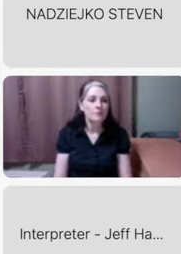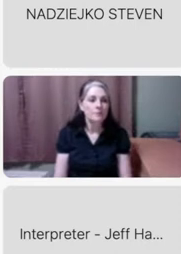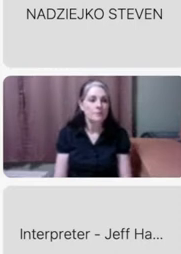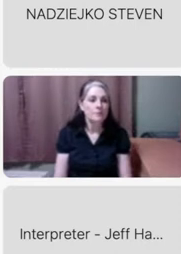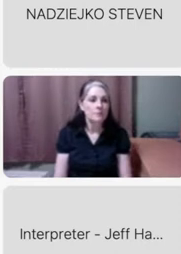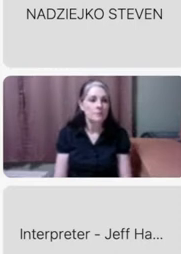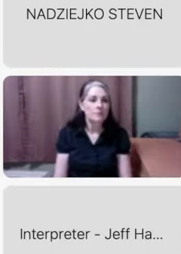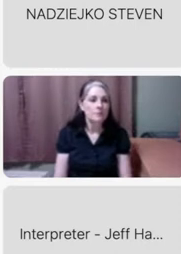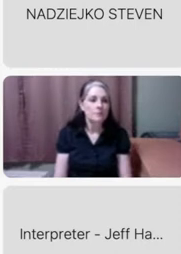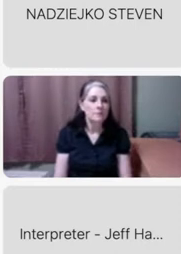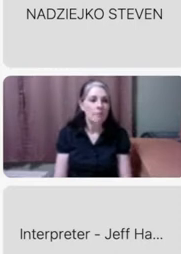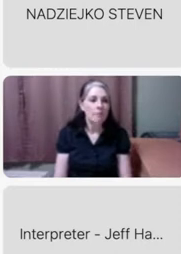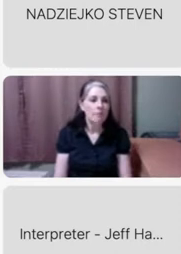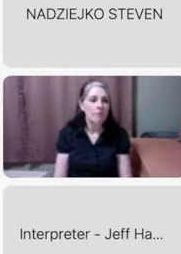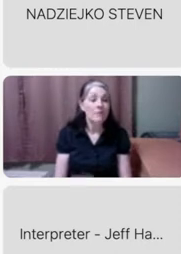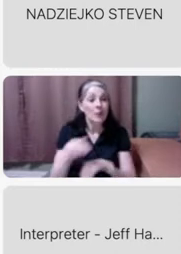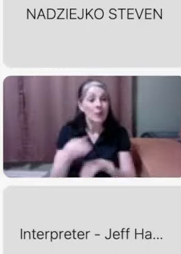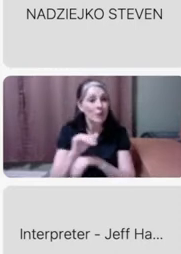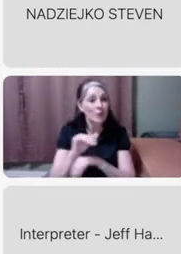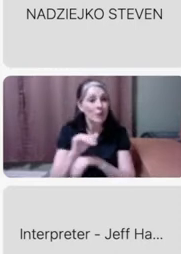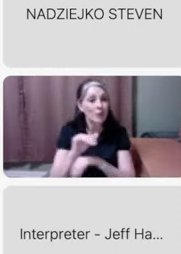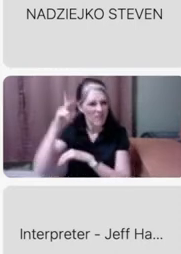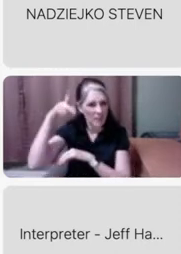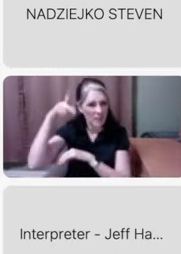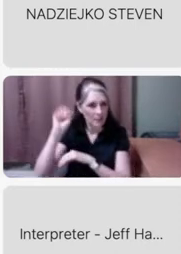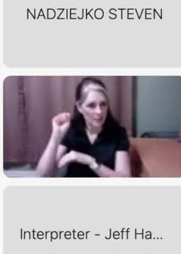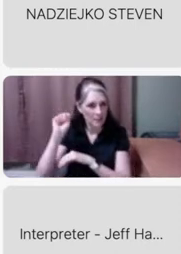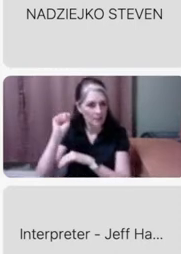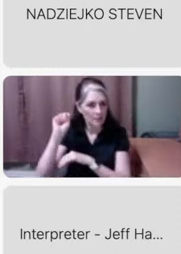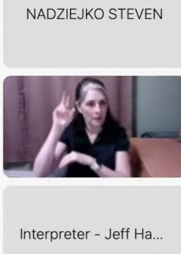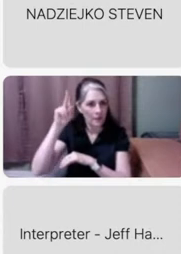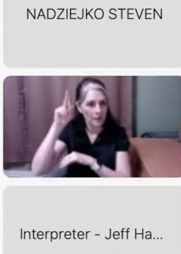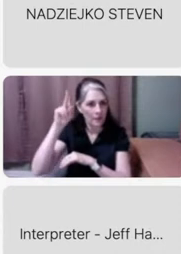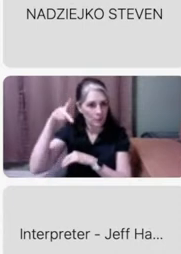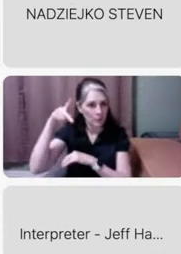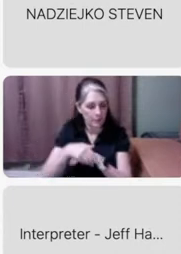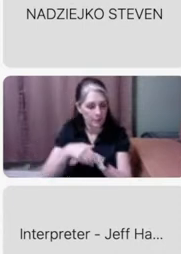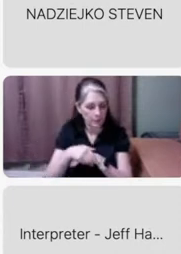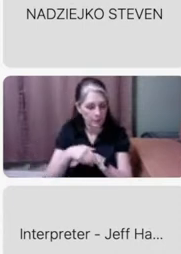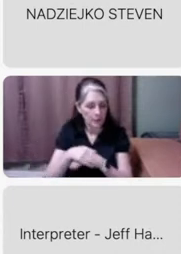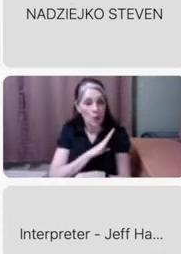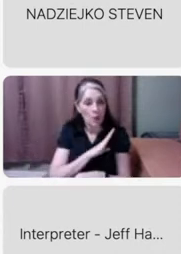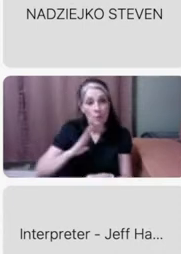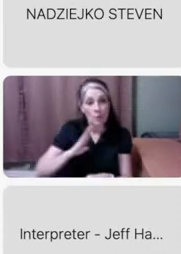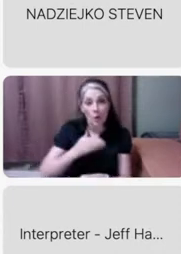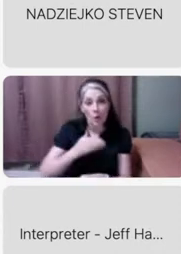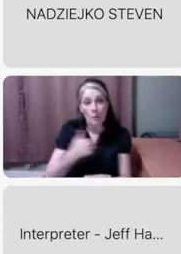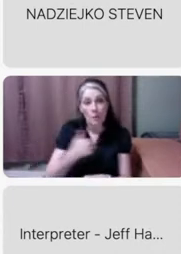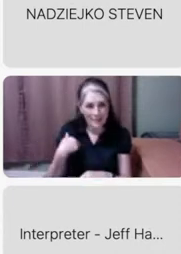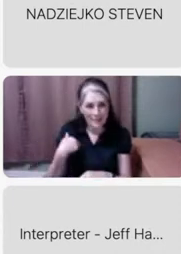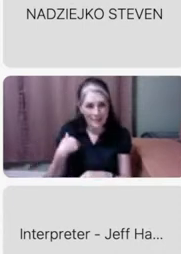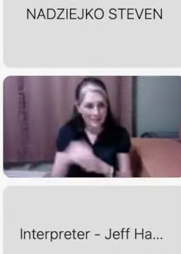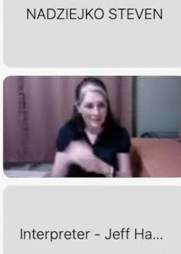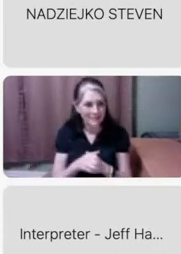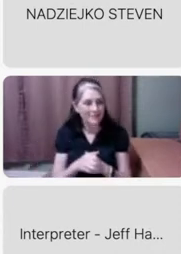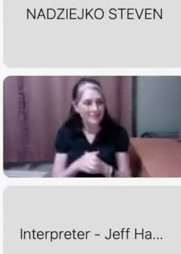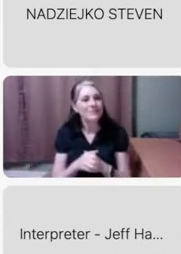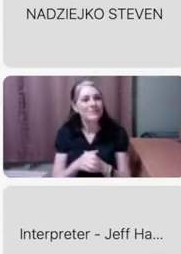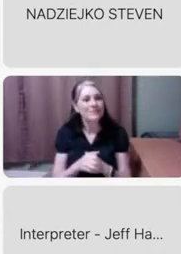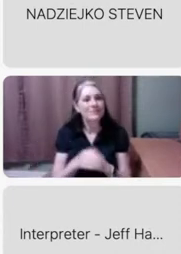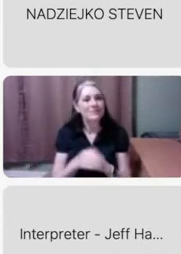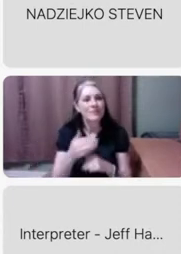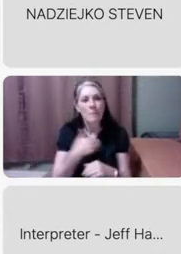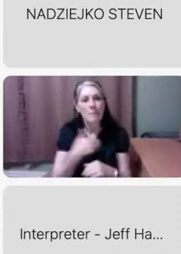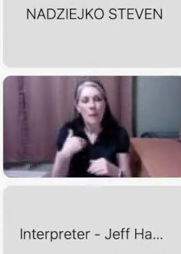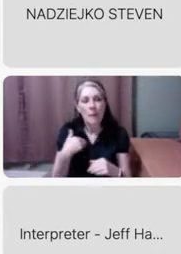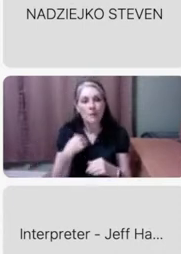good evening board president flores board members superintendent dr miranda members of executive cabinet and